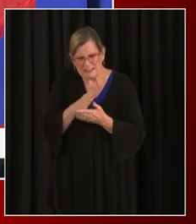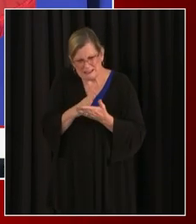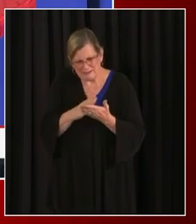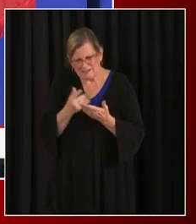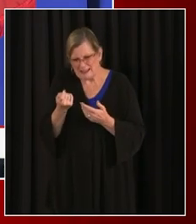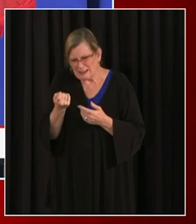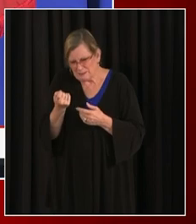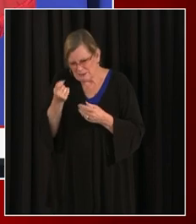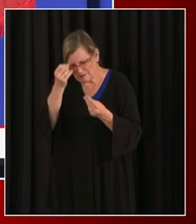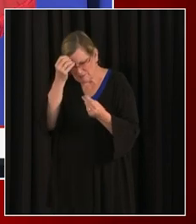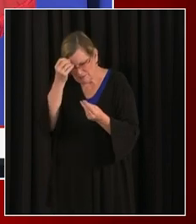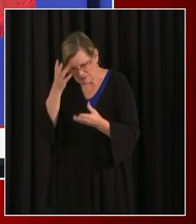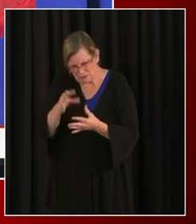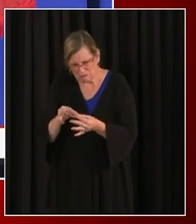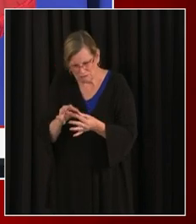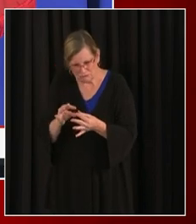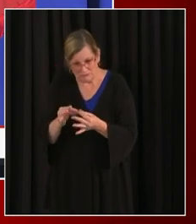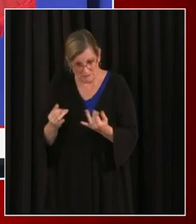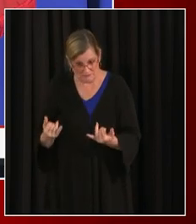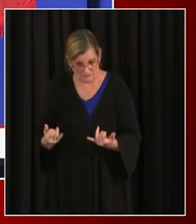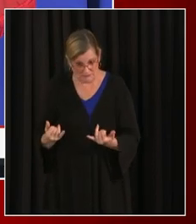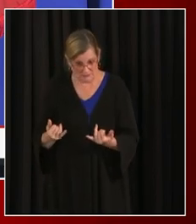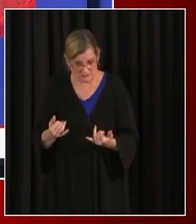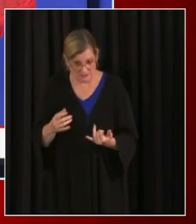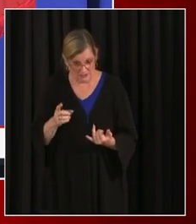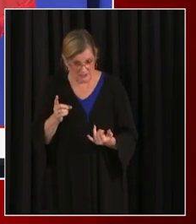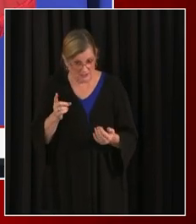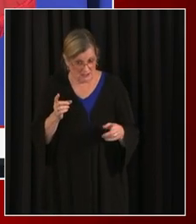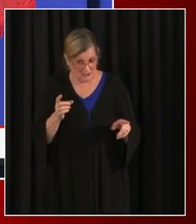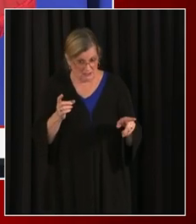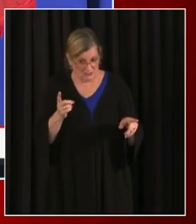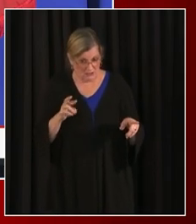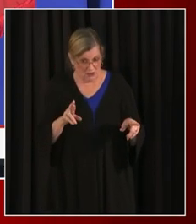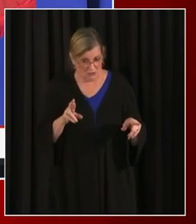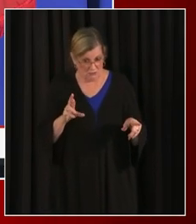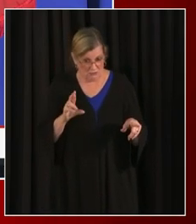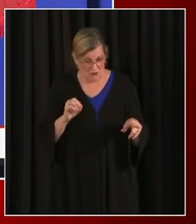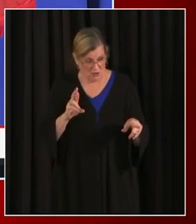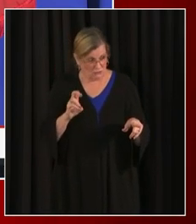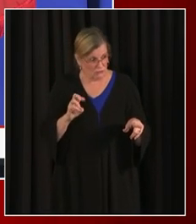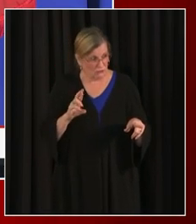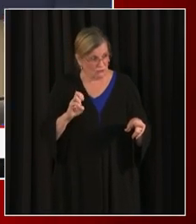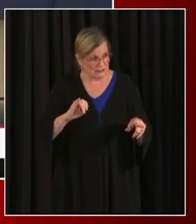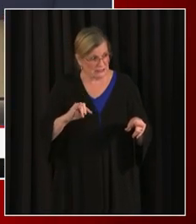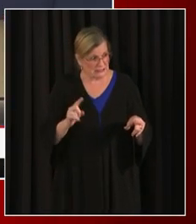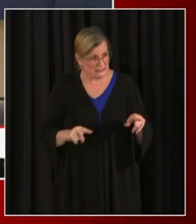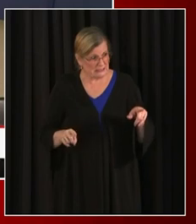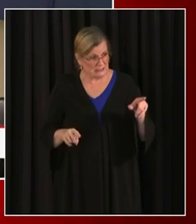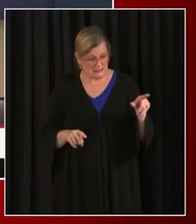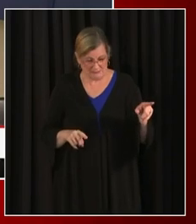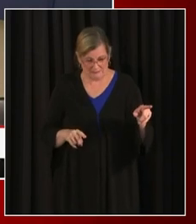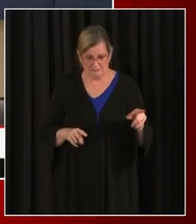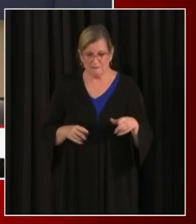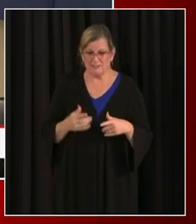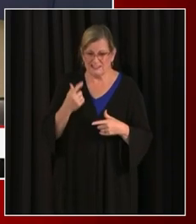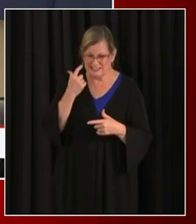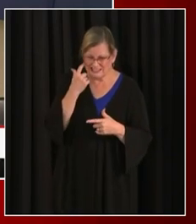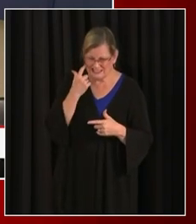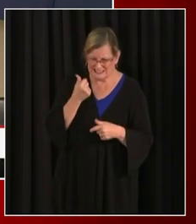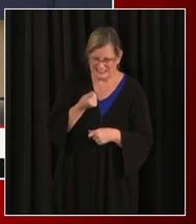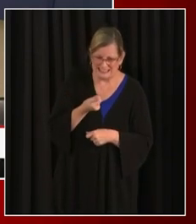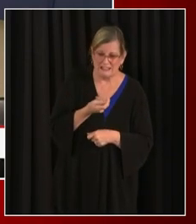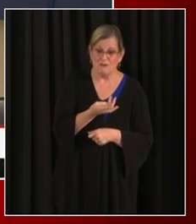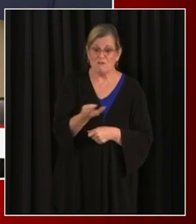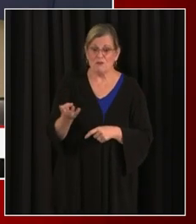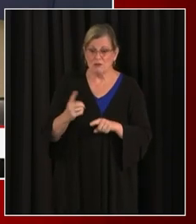and Director Rodriguez, if you would. So we've heard from several venues, if you